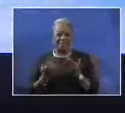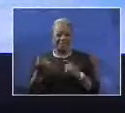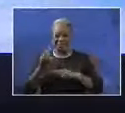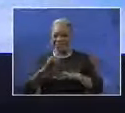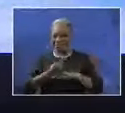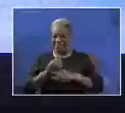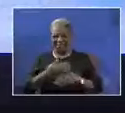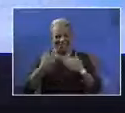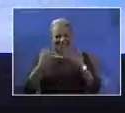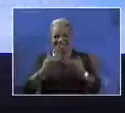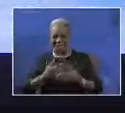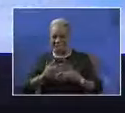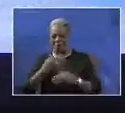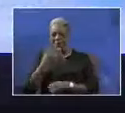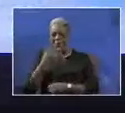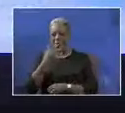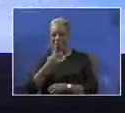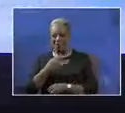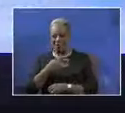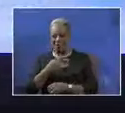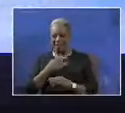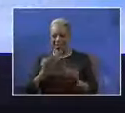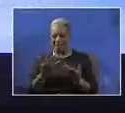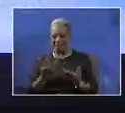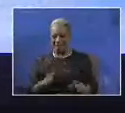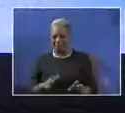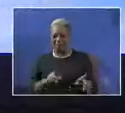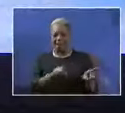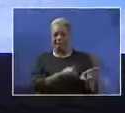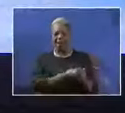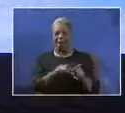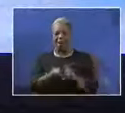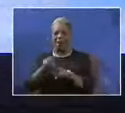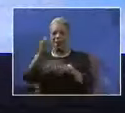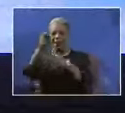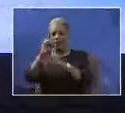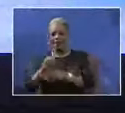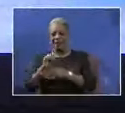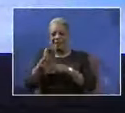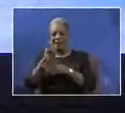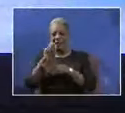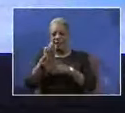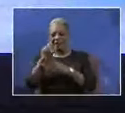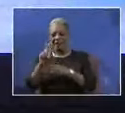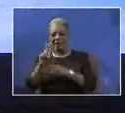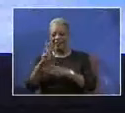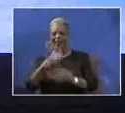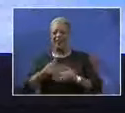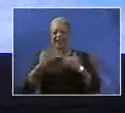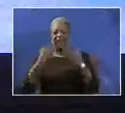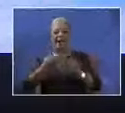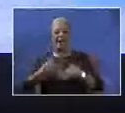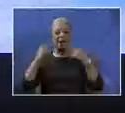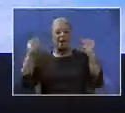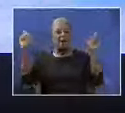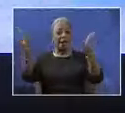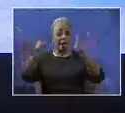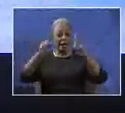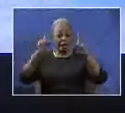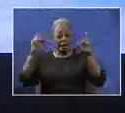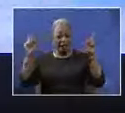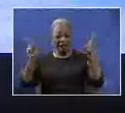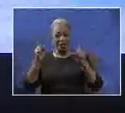birthday to you. And also on our Indiana campus, happy anniversary, celebrating